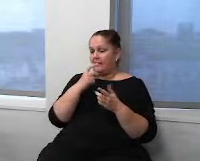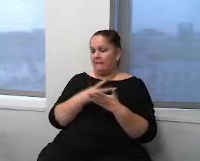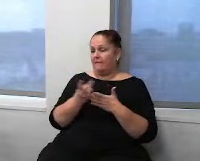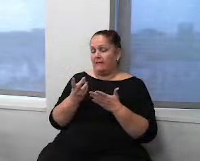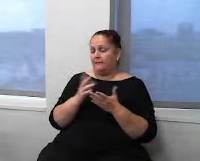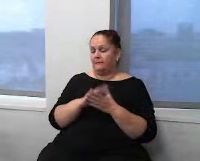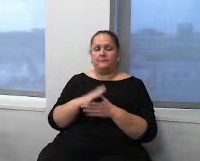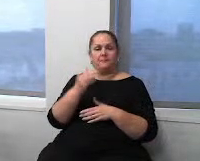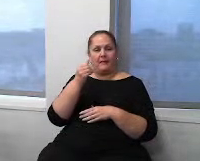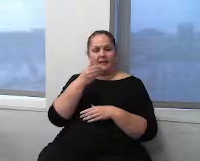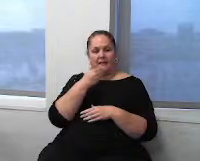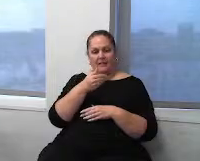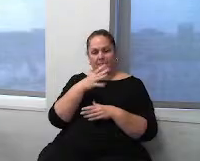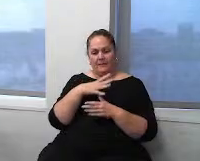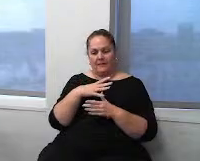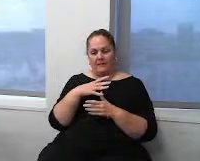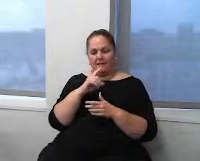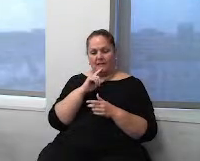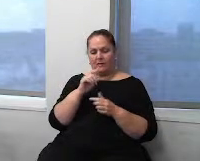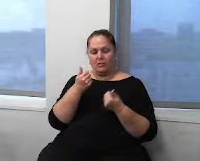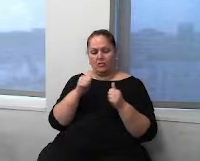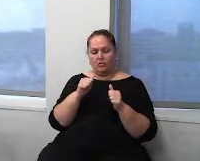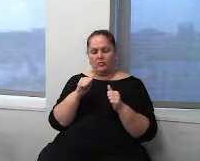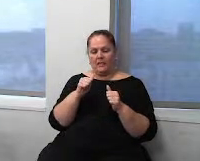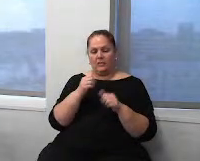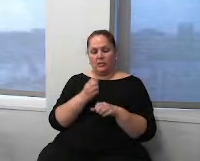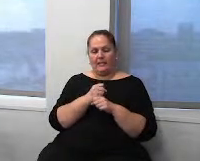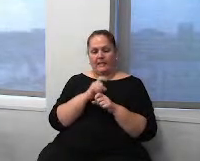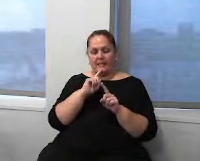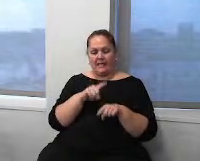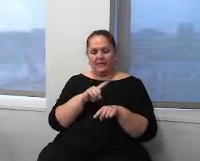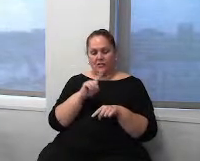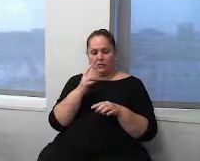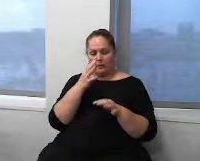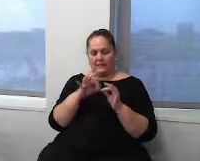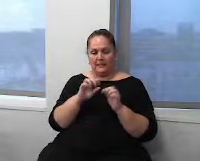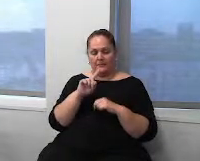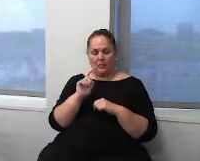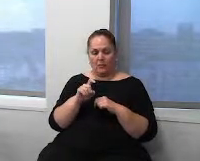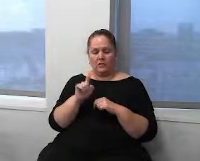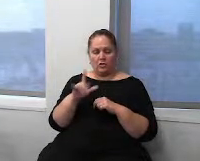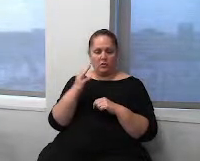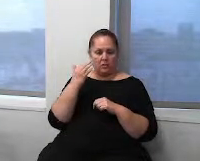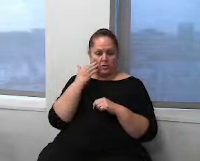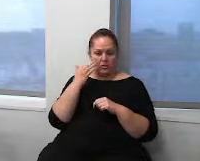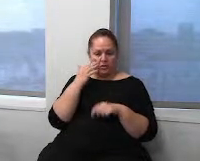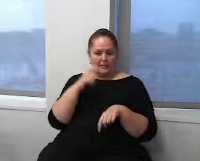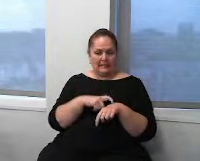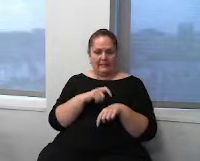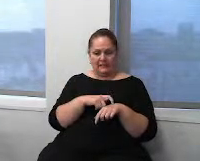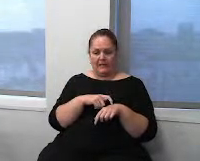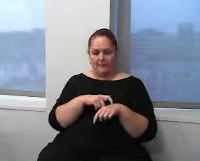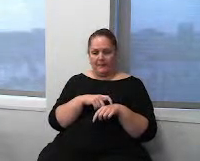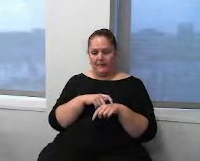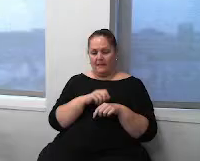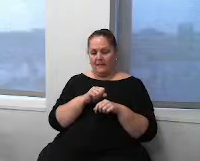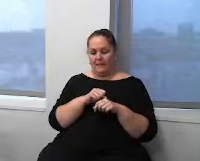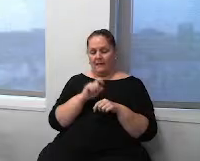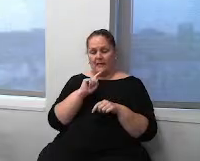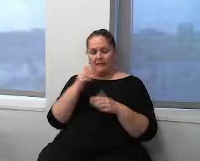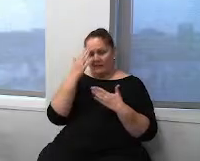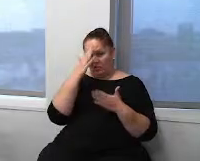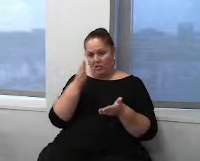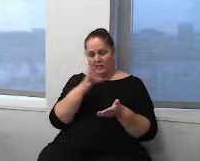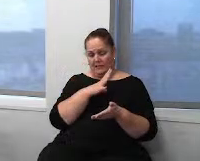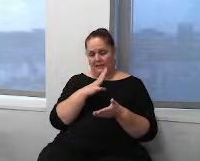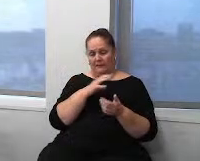but I may have failed. Thank you, Mr. Hempling. I really was just trying to get an answer to the simple question, does he know the timing? And if the